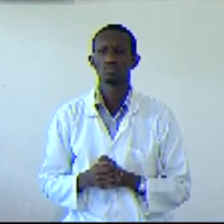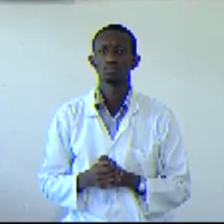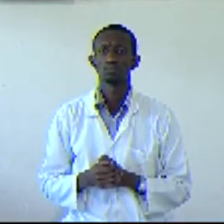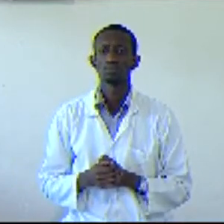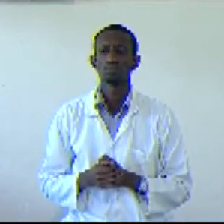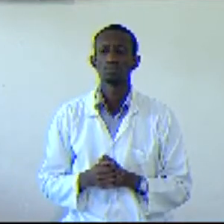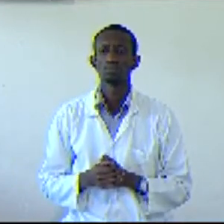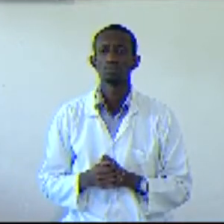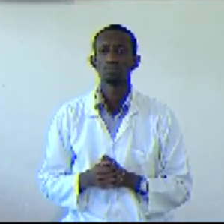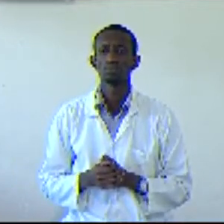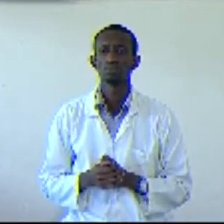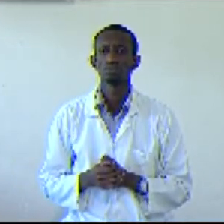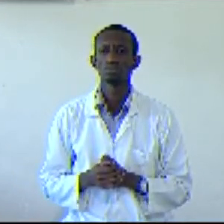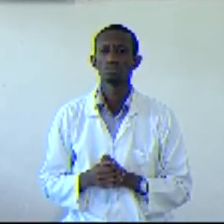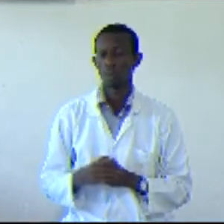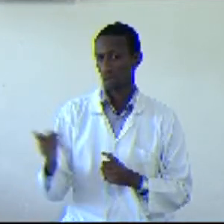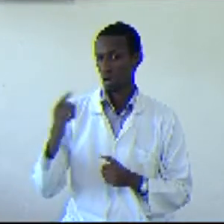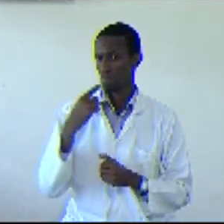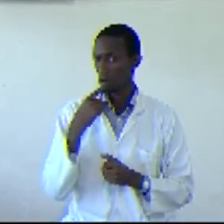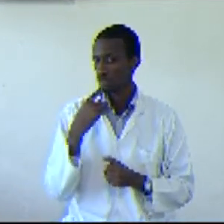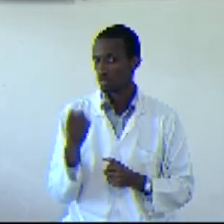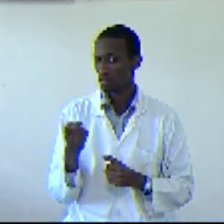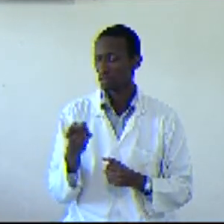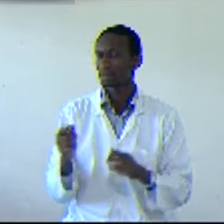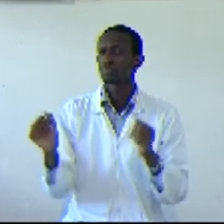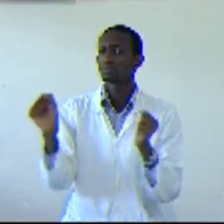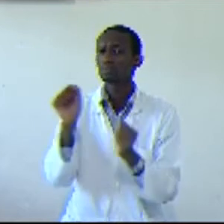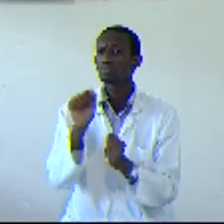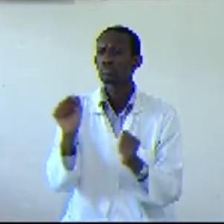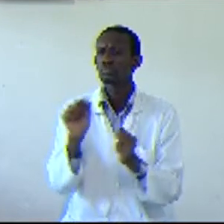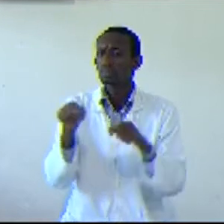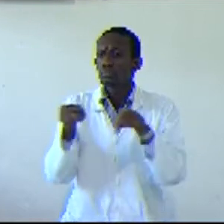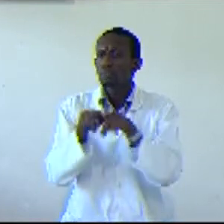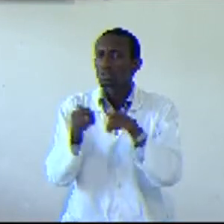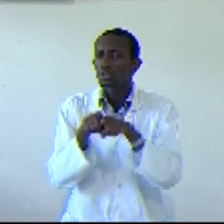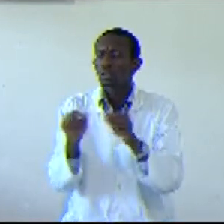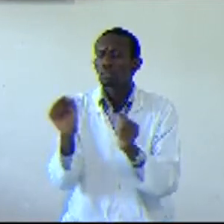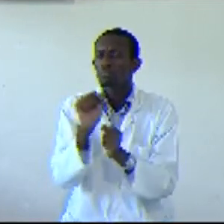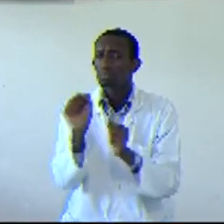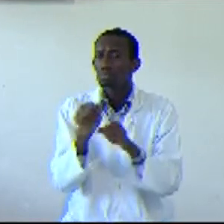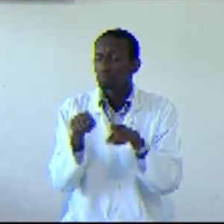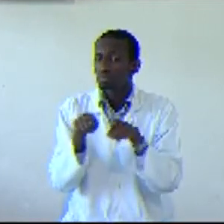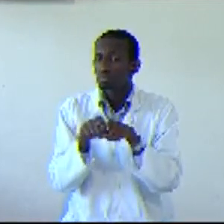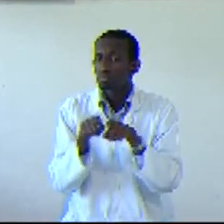the same cars, the same objects